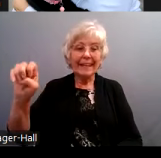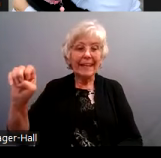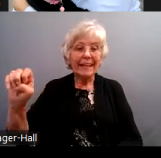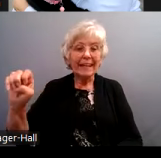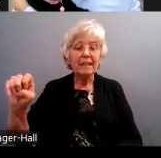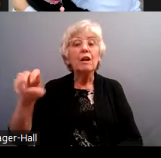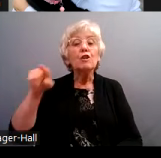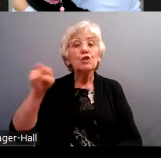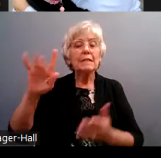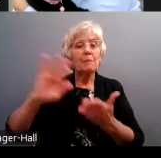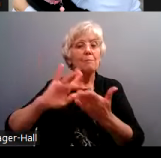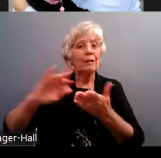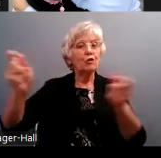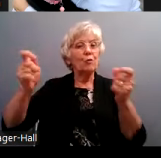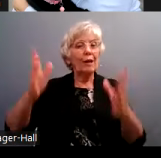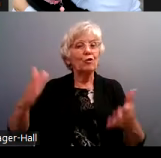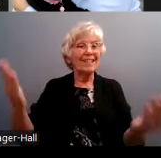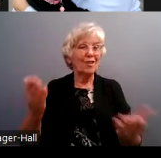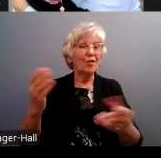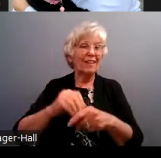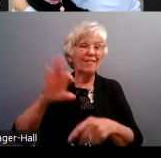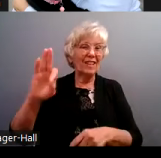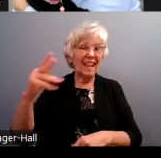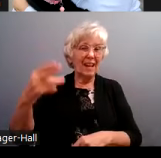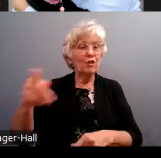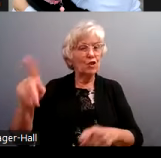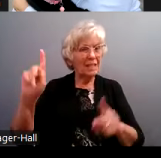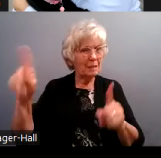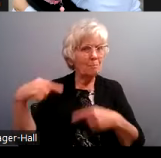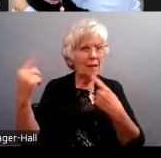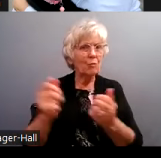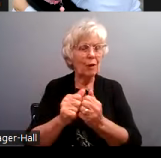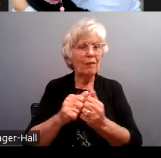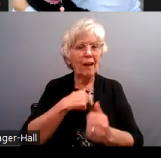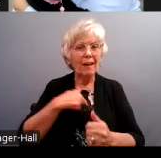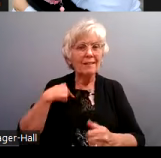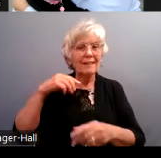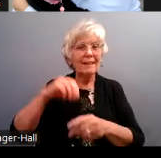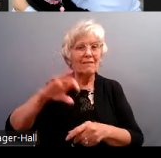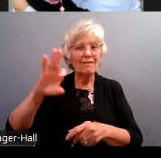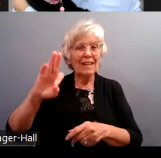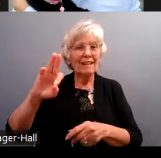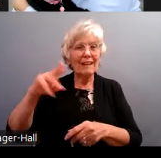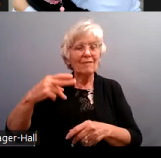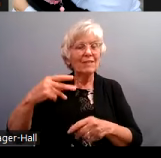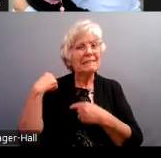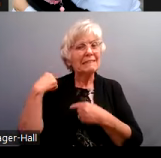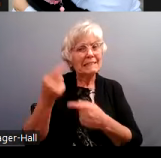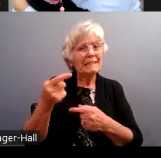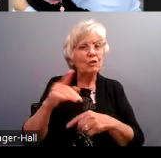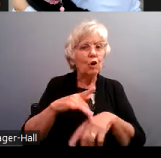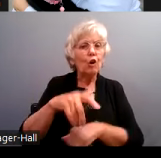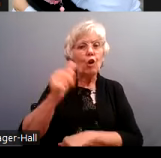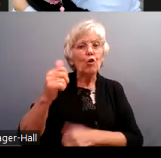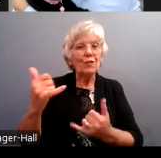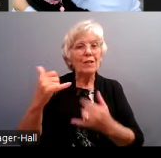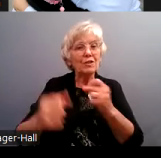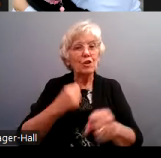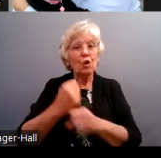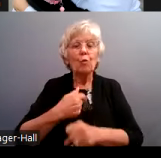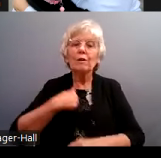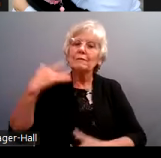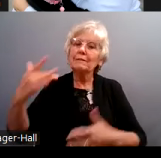medical director here at FieldHaven. She's been with FieldHaven since earlier this year, and we are so excited to have her on board